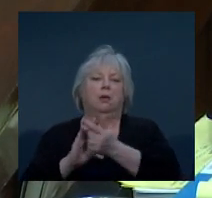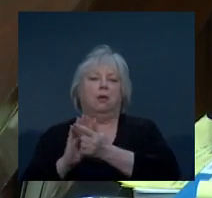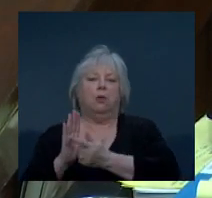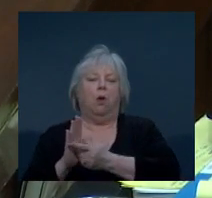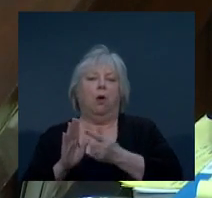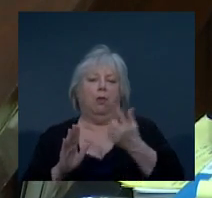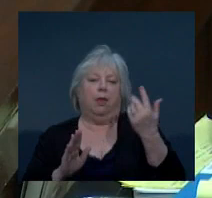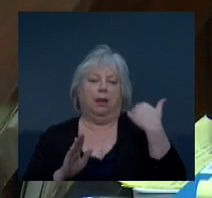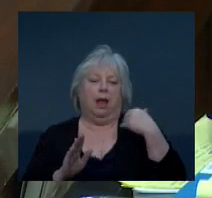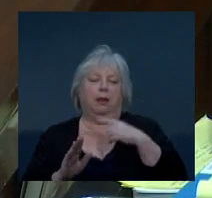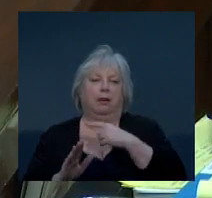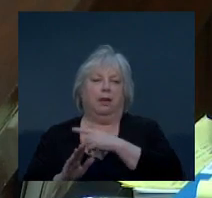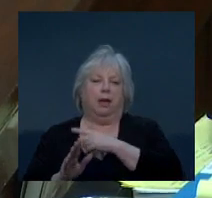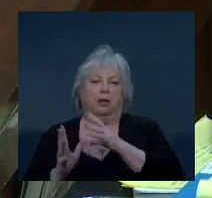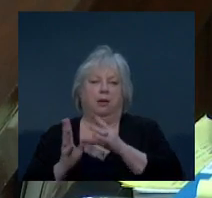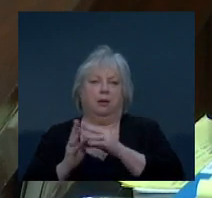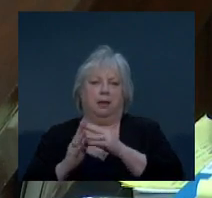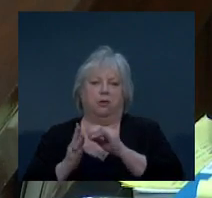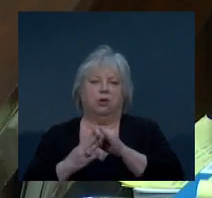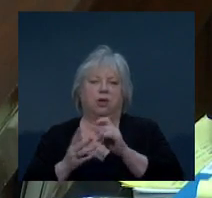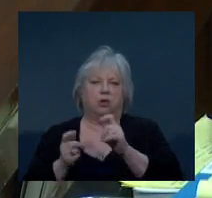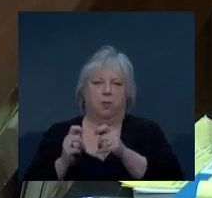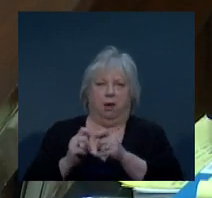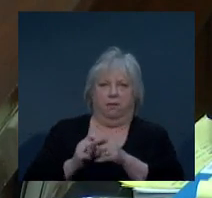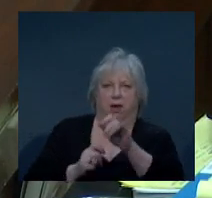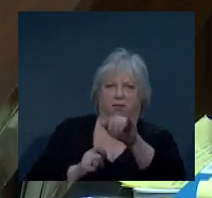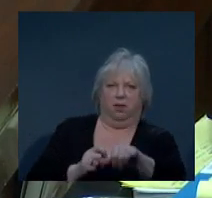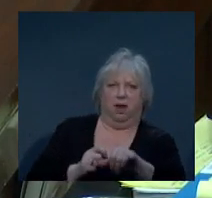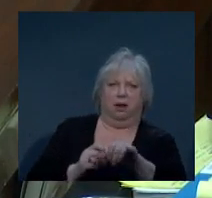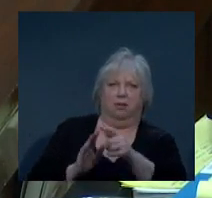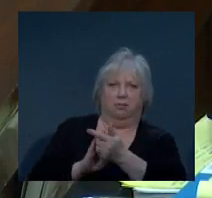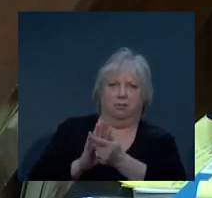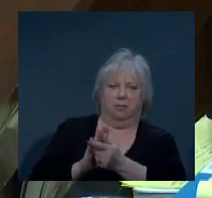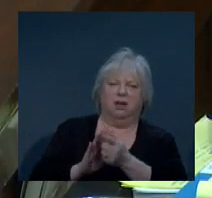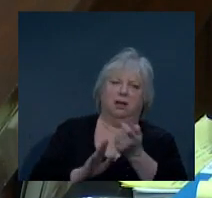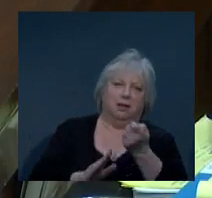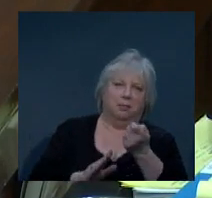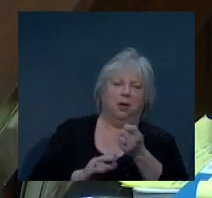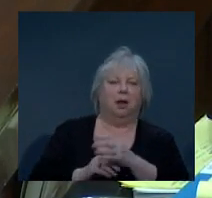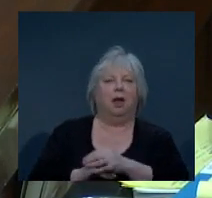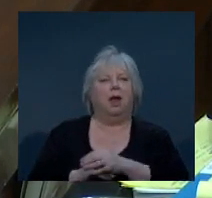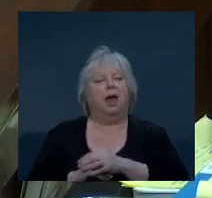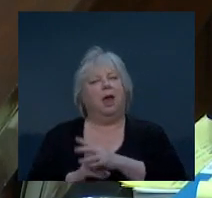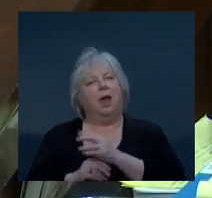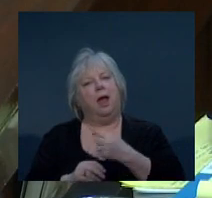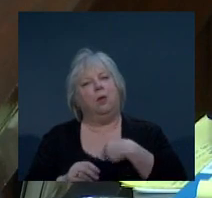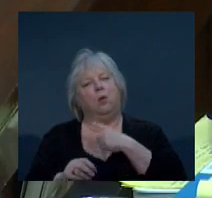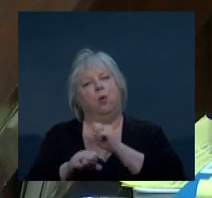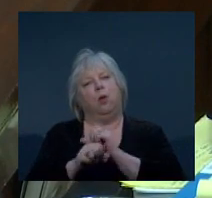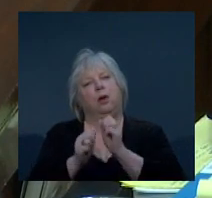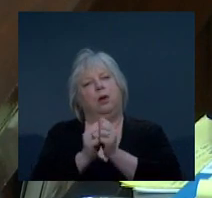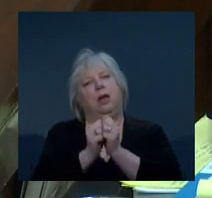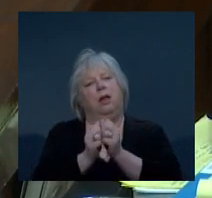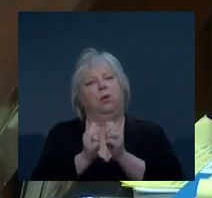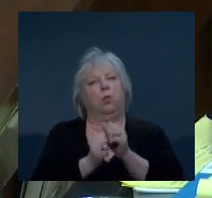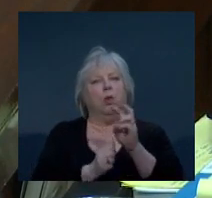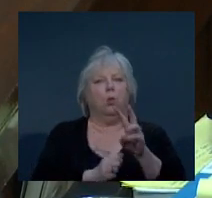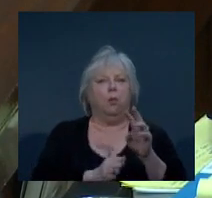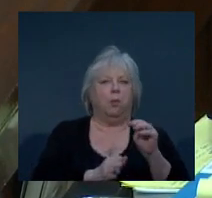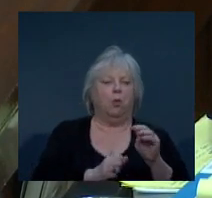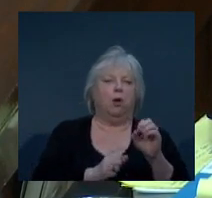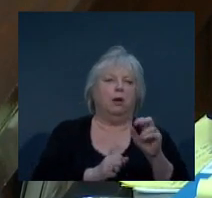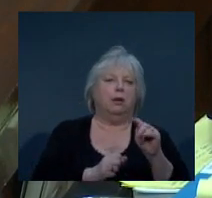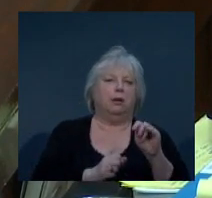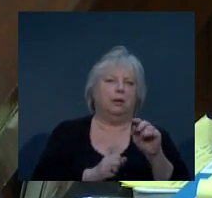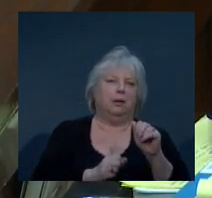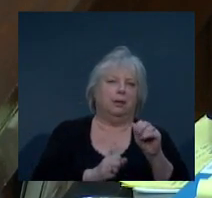that somewhat. And we also are working in cooperation with War Memorial Stadium.